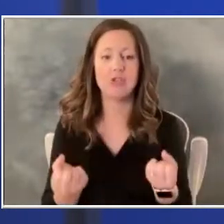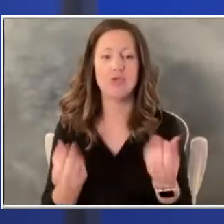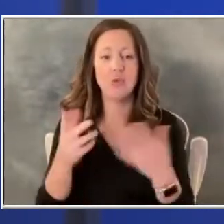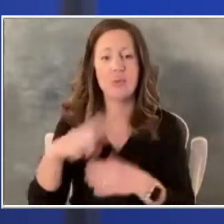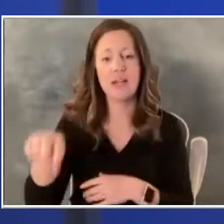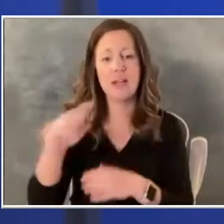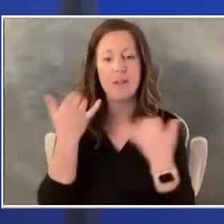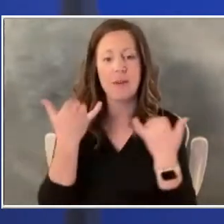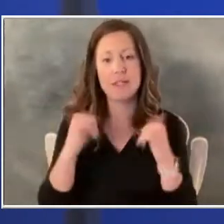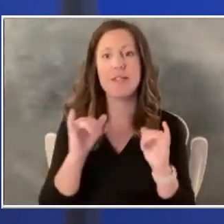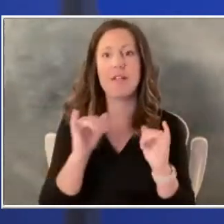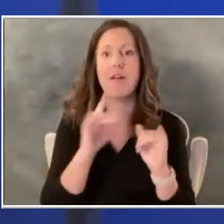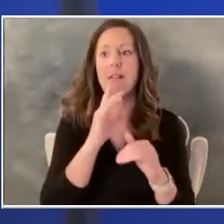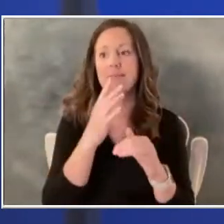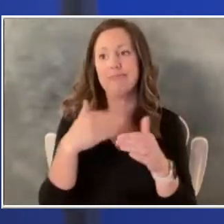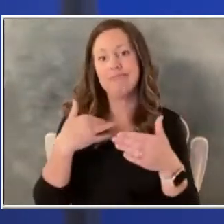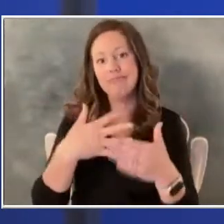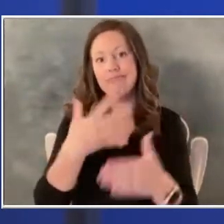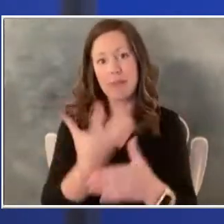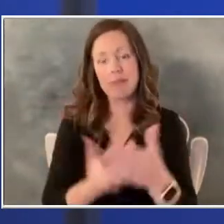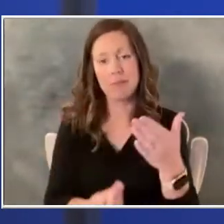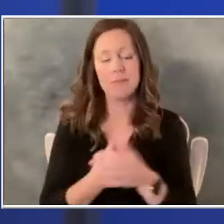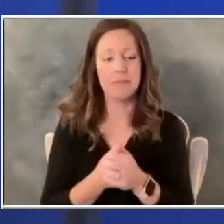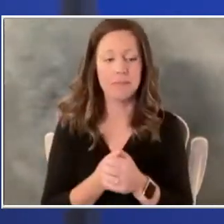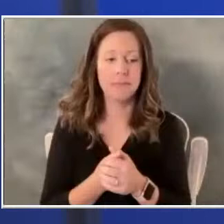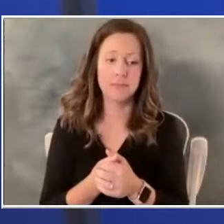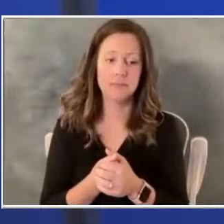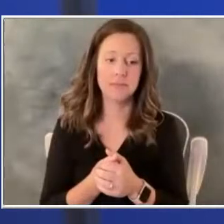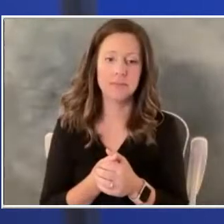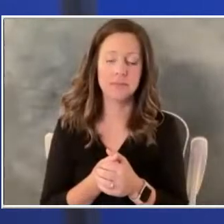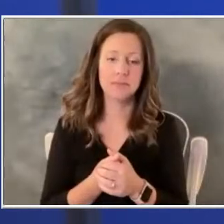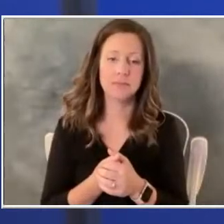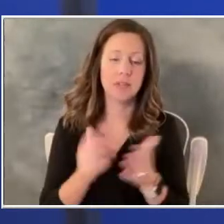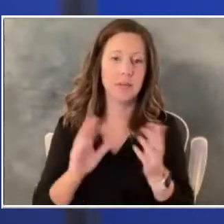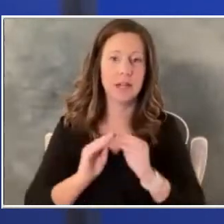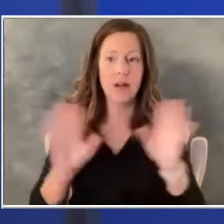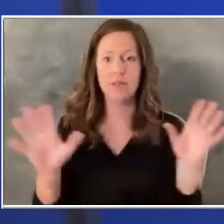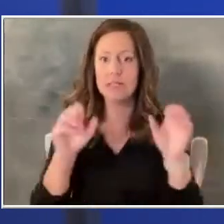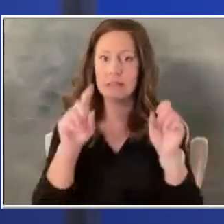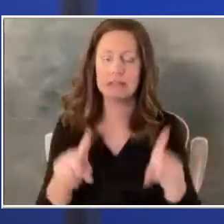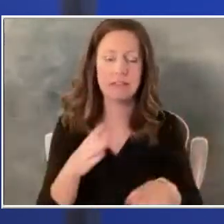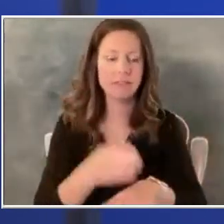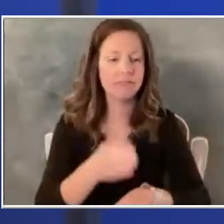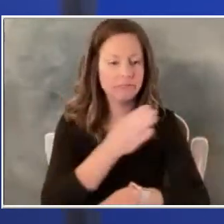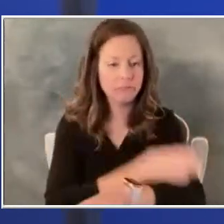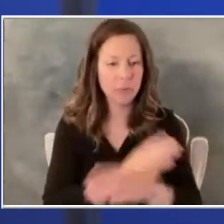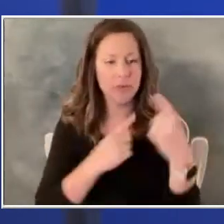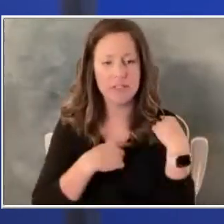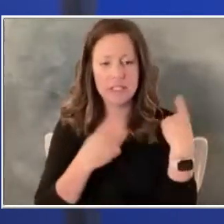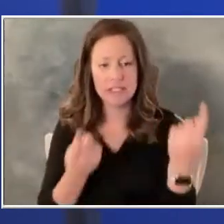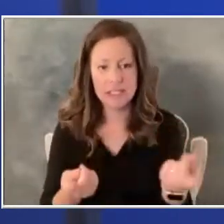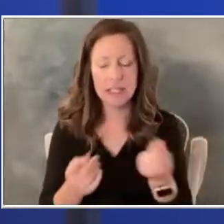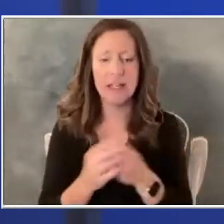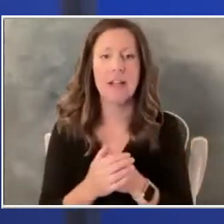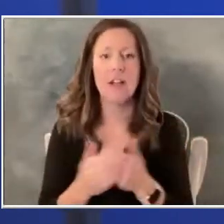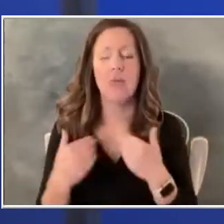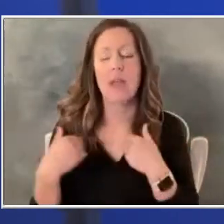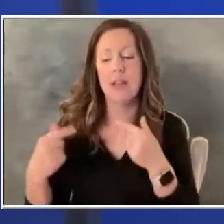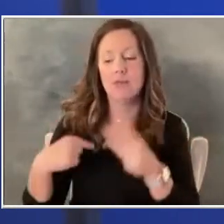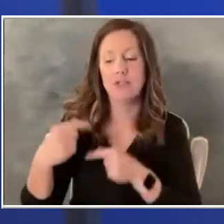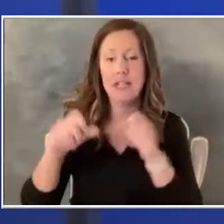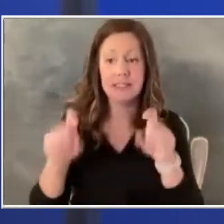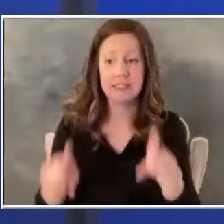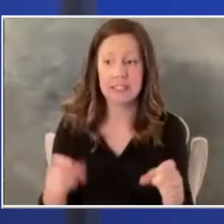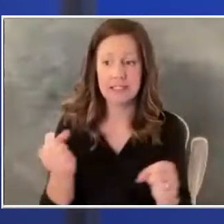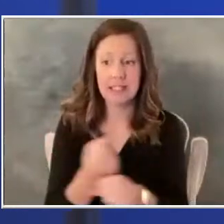cancer. Obviously, both screenings improved since then, and we have genetic testing. We have